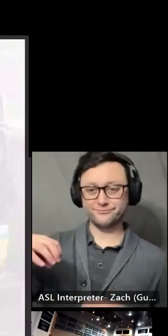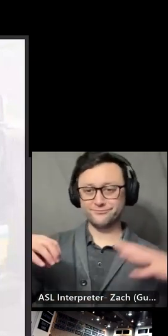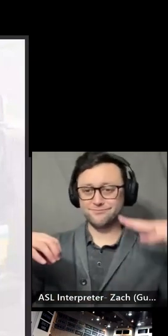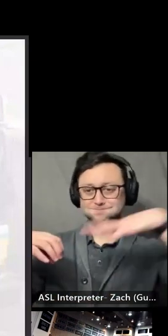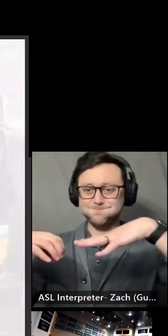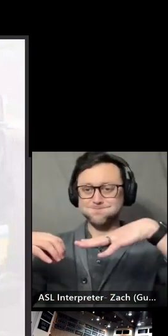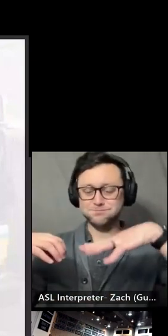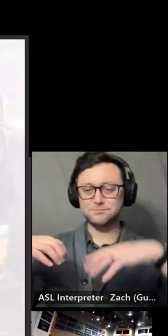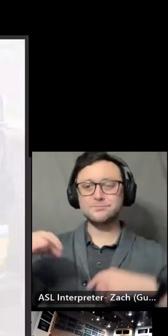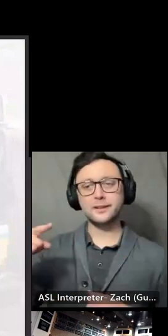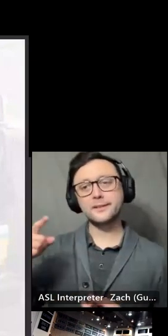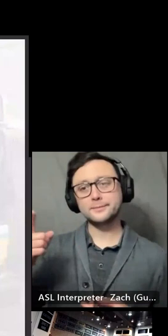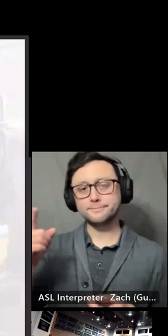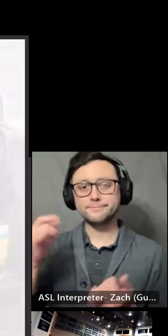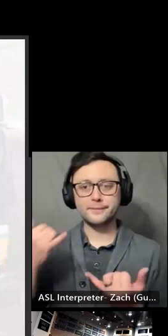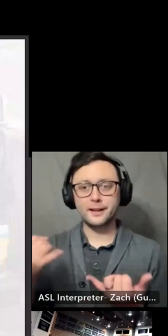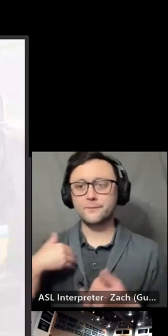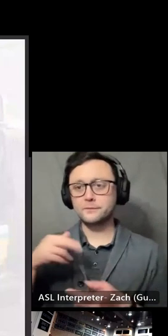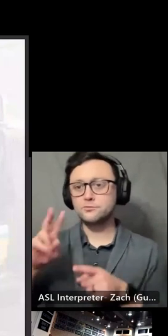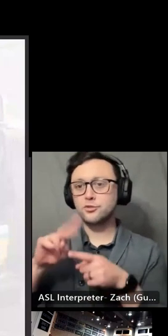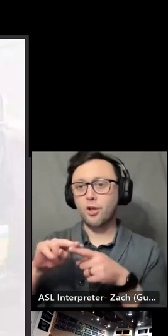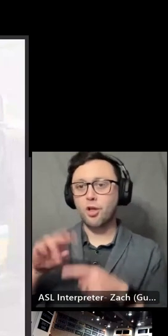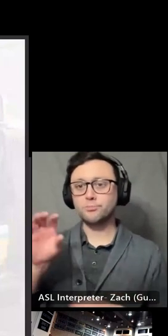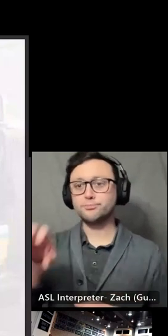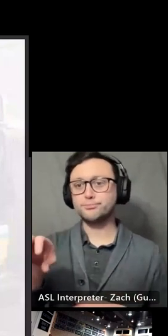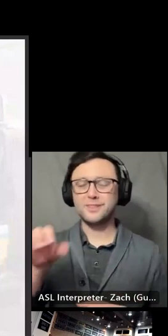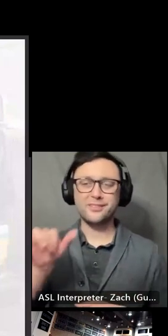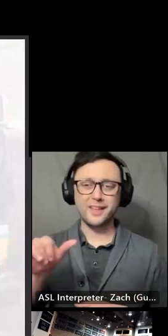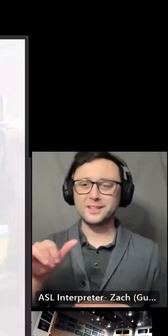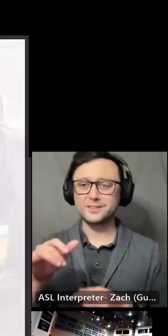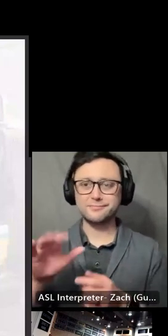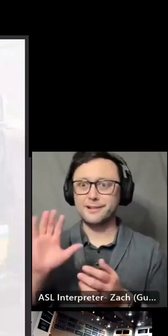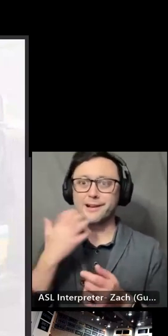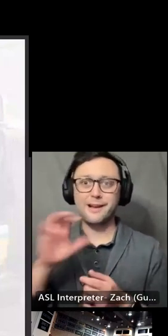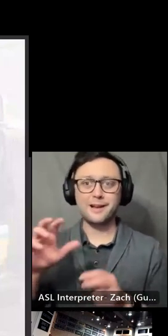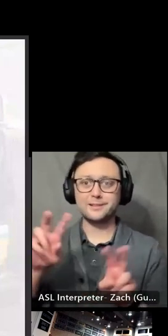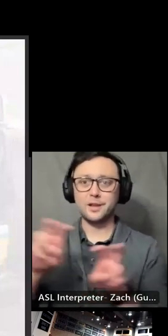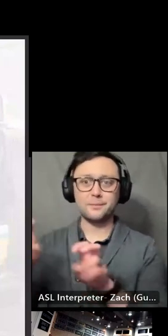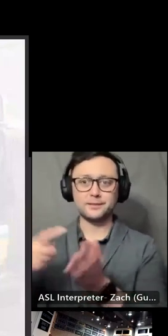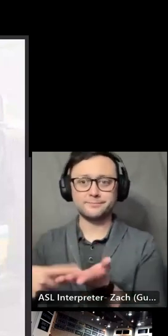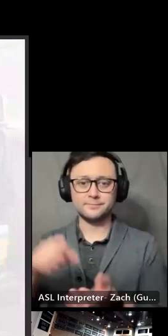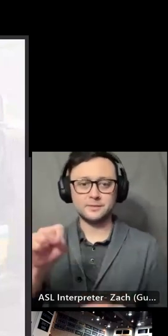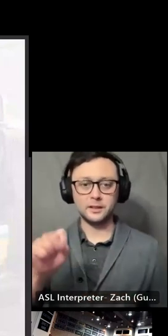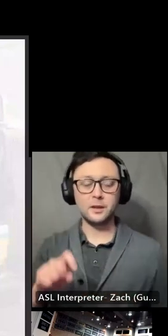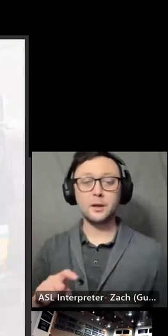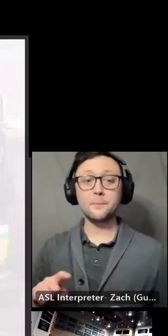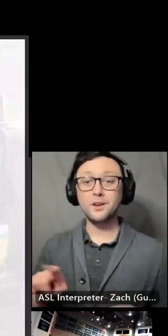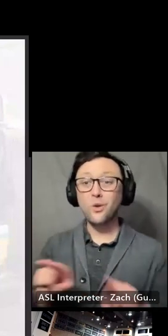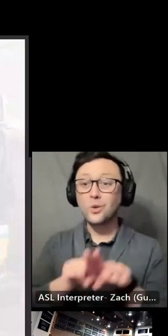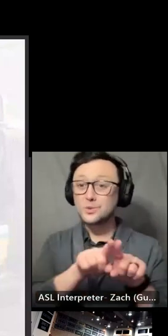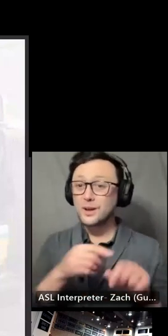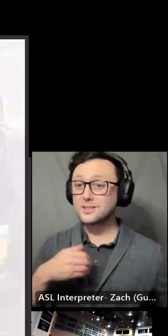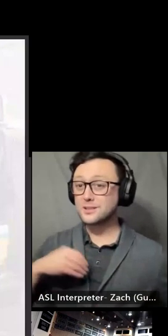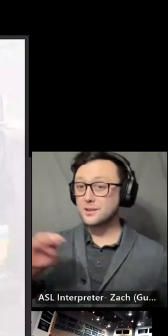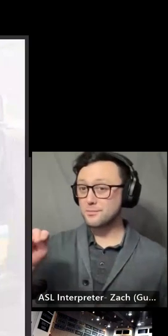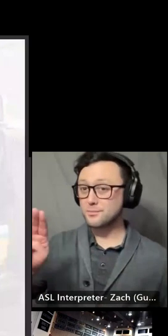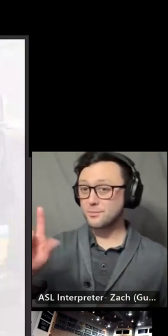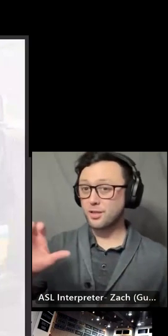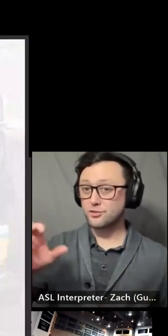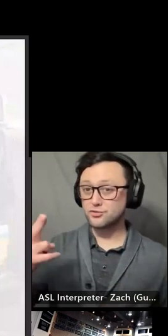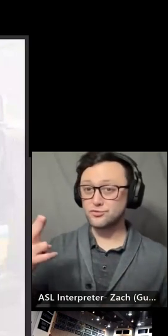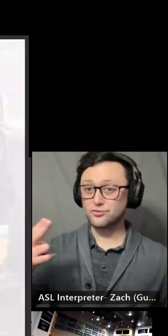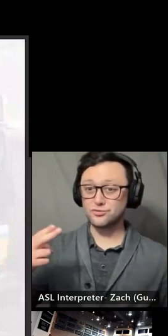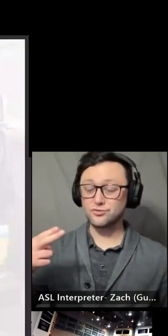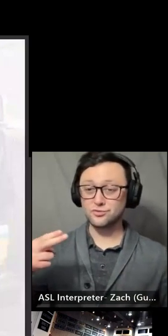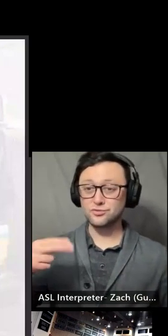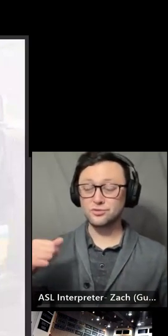it's got salt on it as a kind of the, this is what we're talking about. But there's right now it's got mulch on it. And there's some discussion